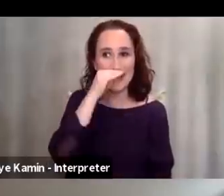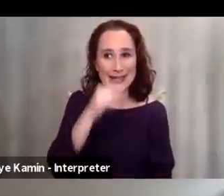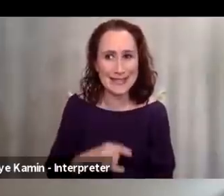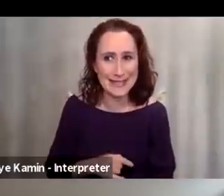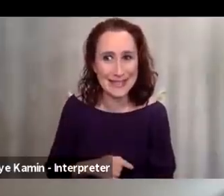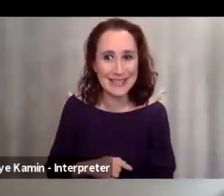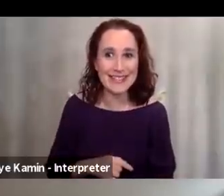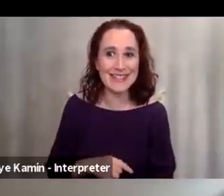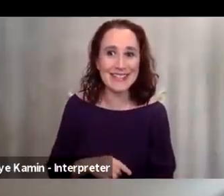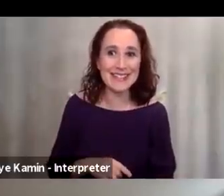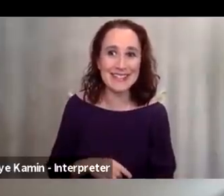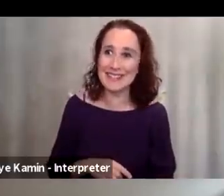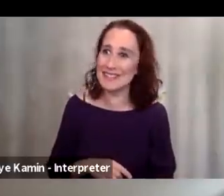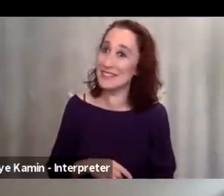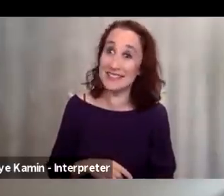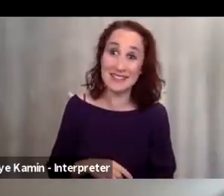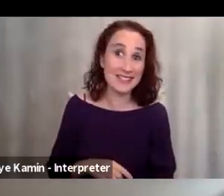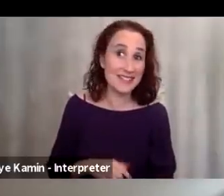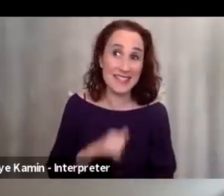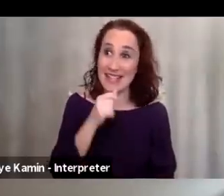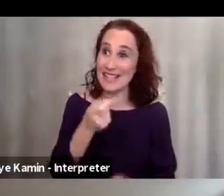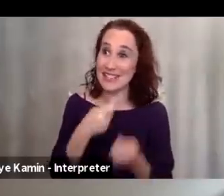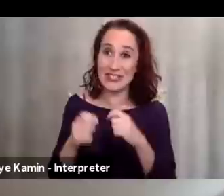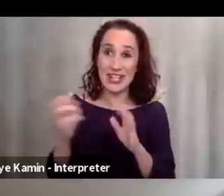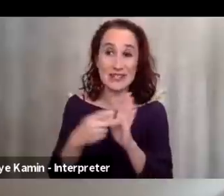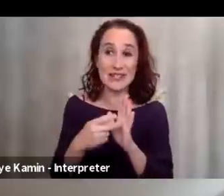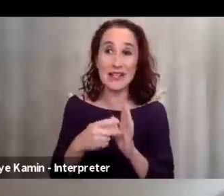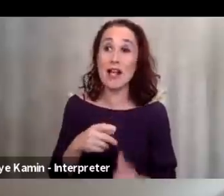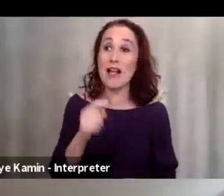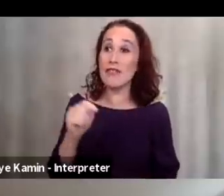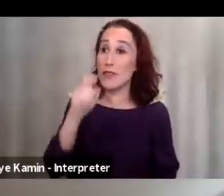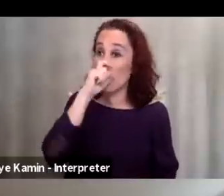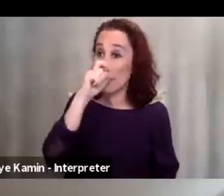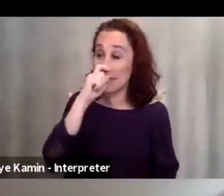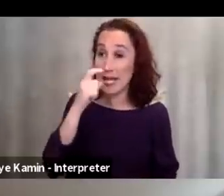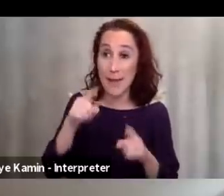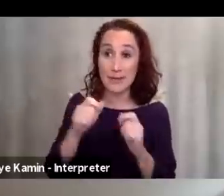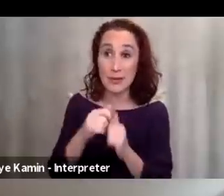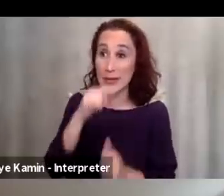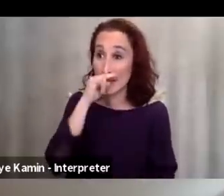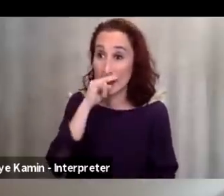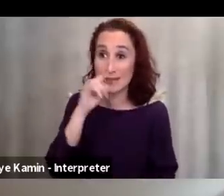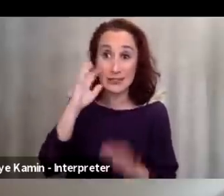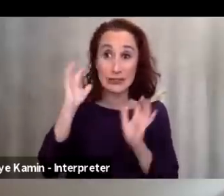things were like, they didn't change back. I mean, like in the witches, what happens to the kid? It's